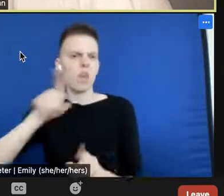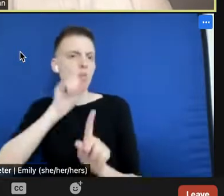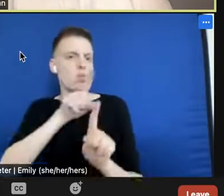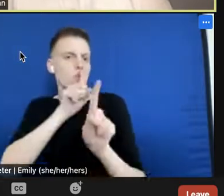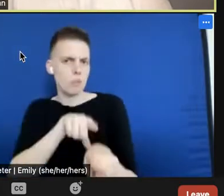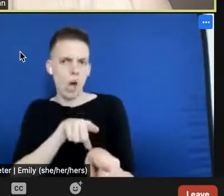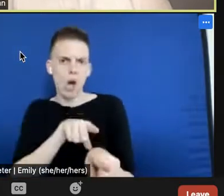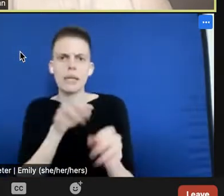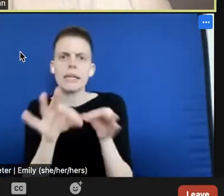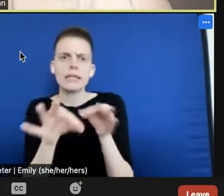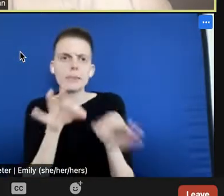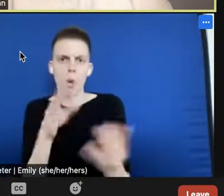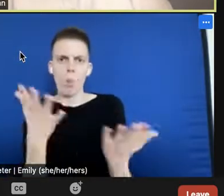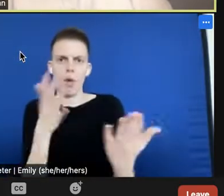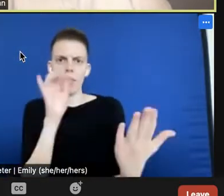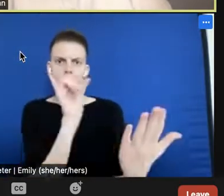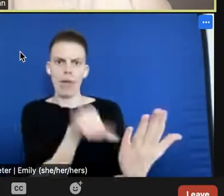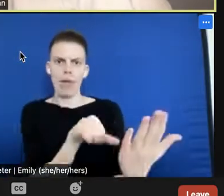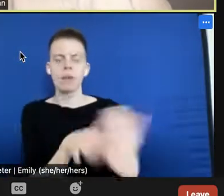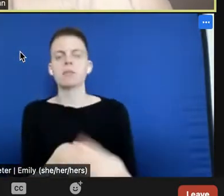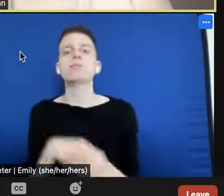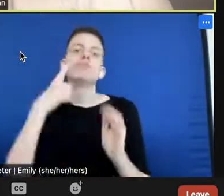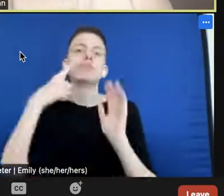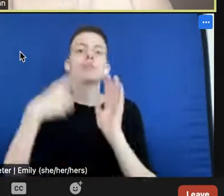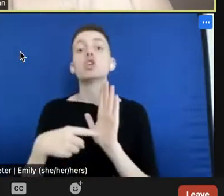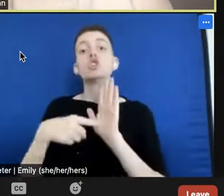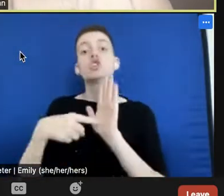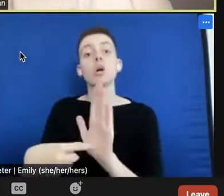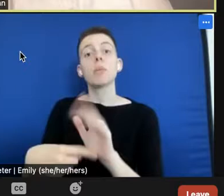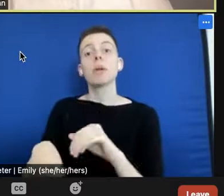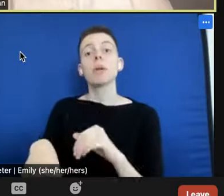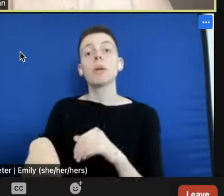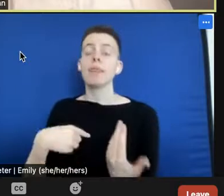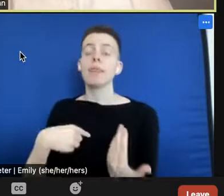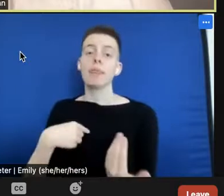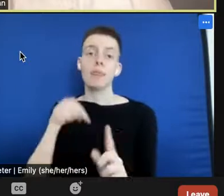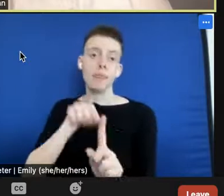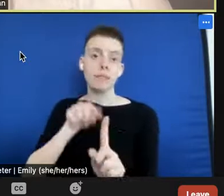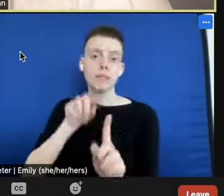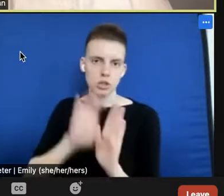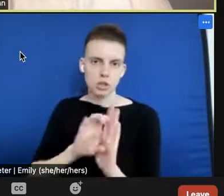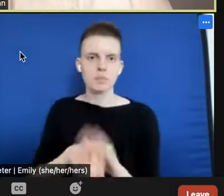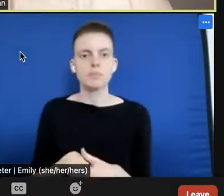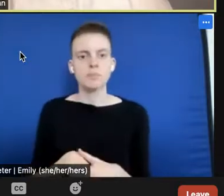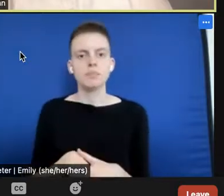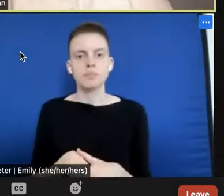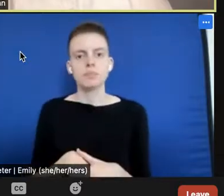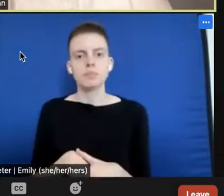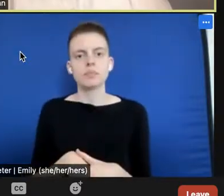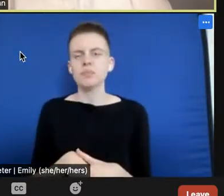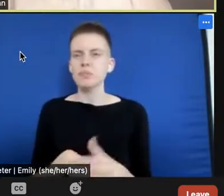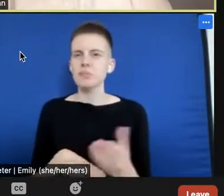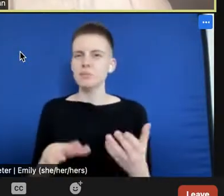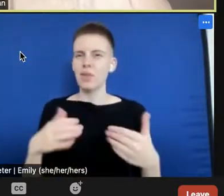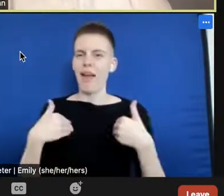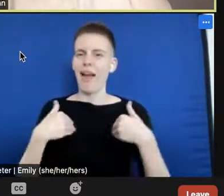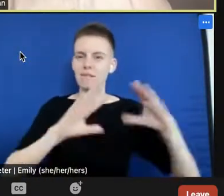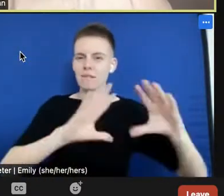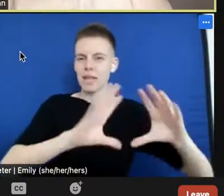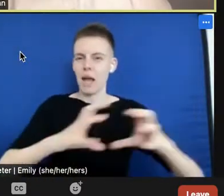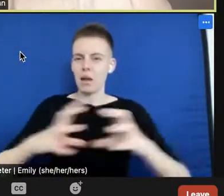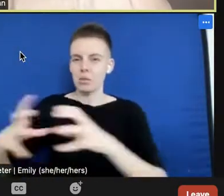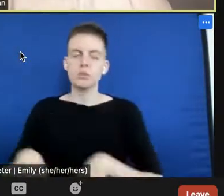or show me the. The images are presented in categories and can be offered from the most